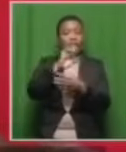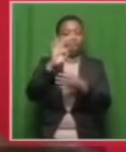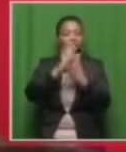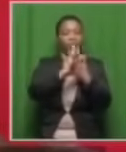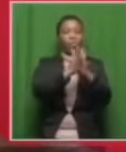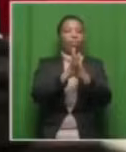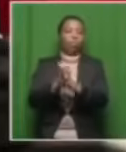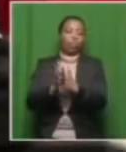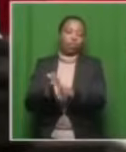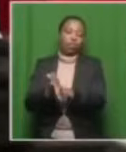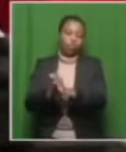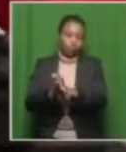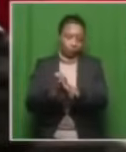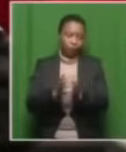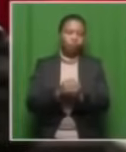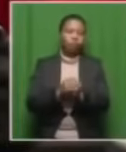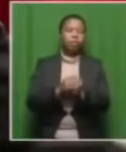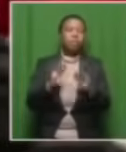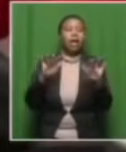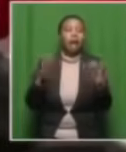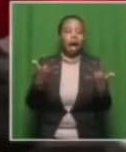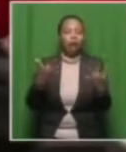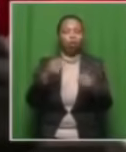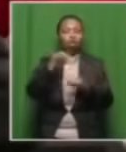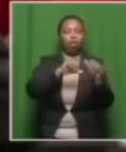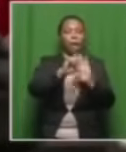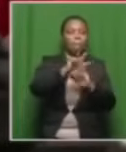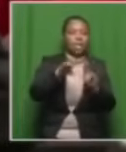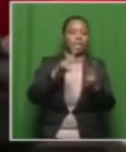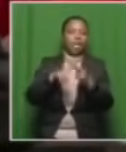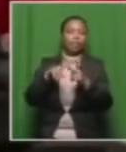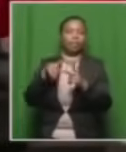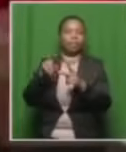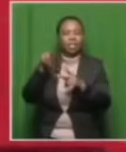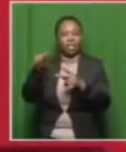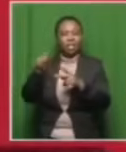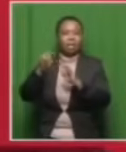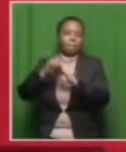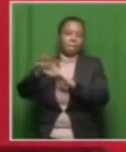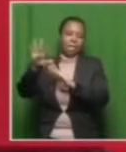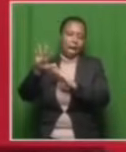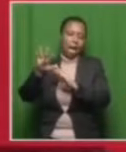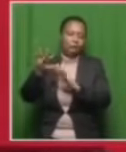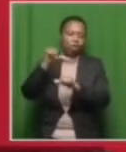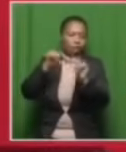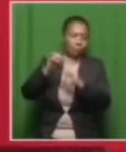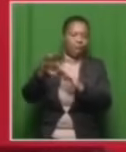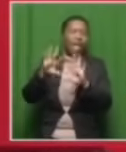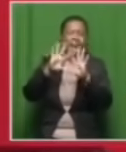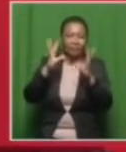fighters through social media, through mainstream media, through everything else that they do.